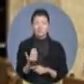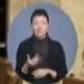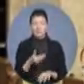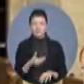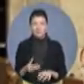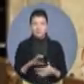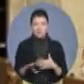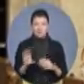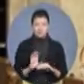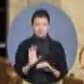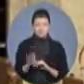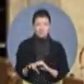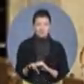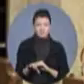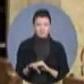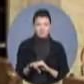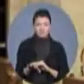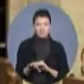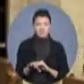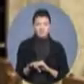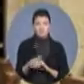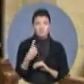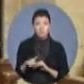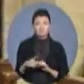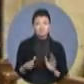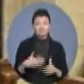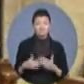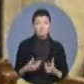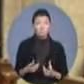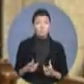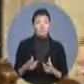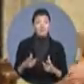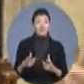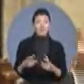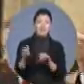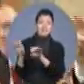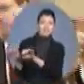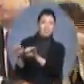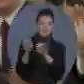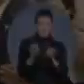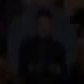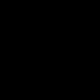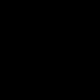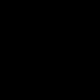credential recognition, working with the provinces and the professional agencies. We're delivering for new Canadians.